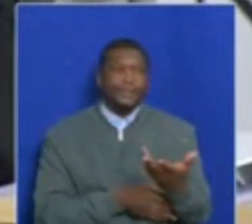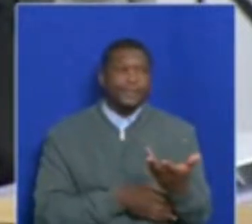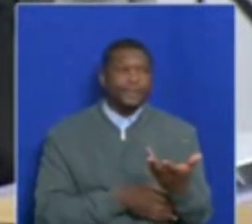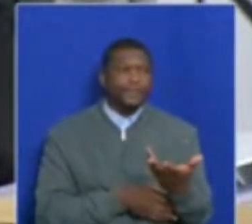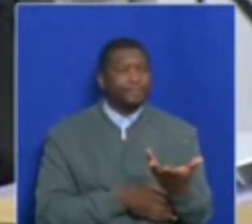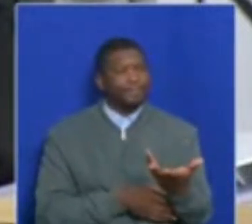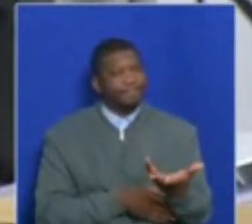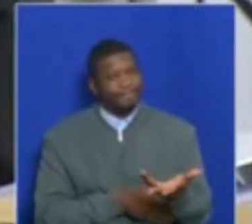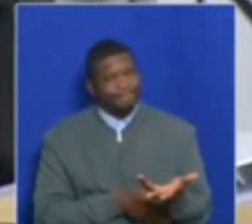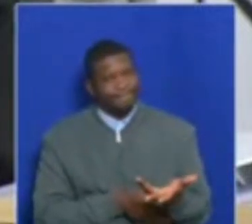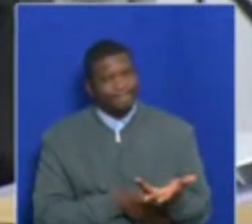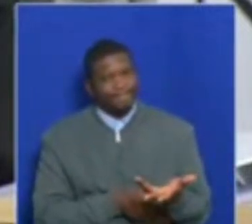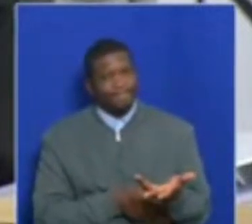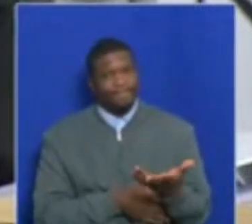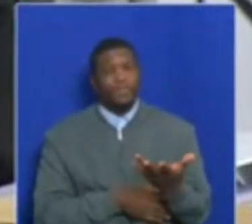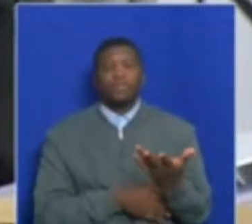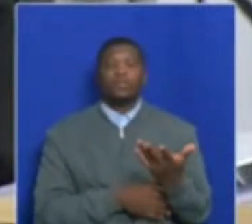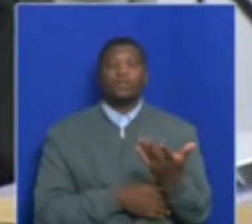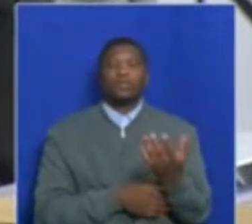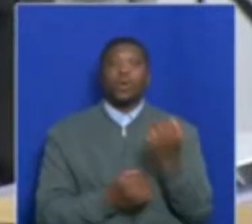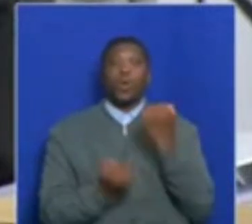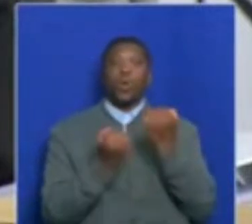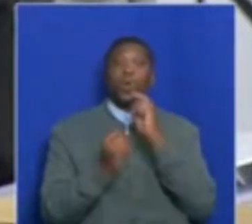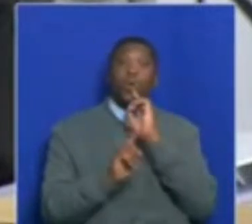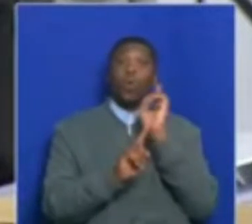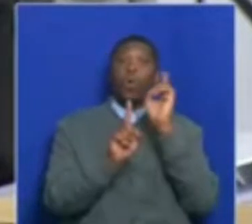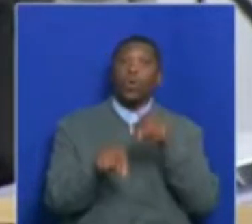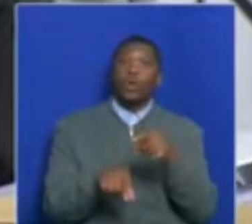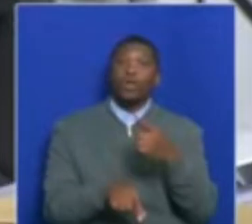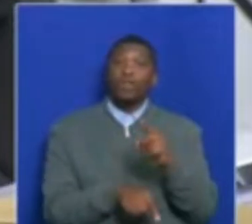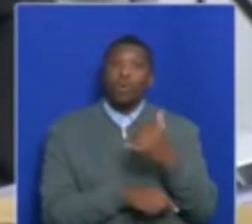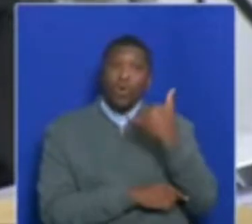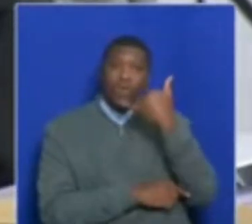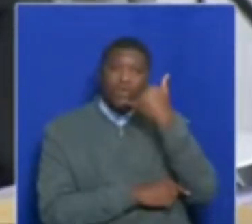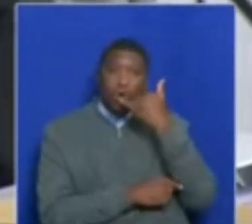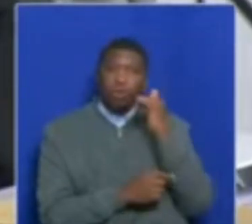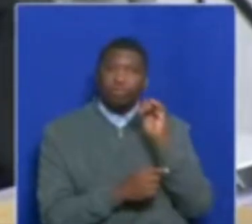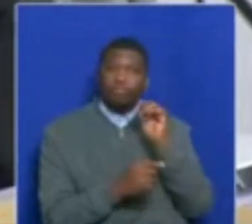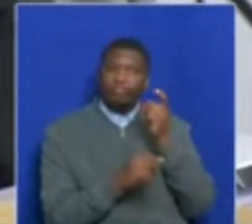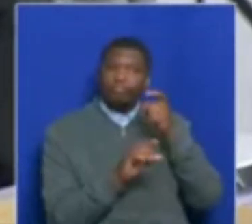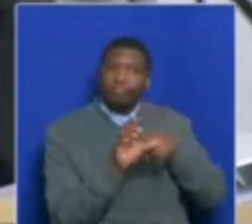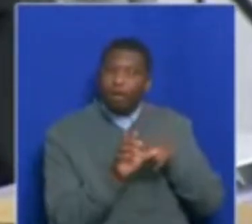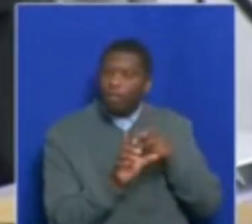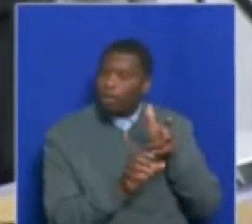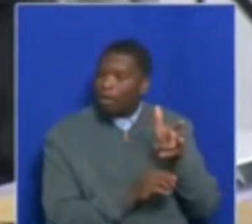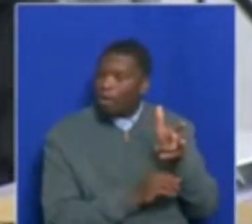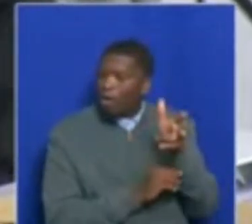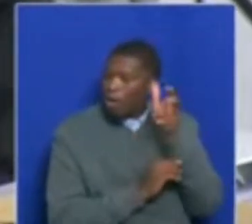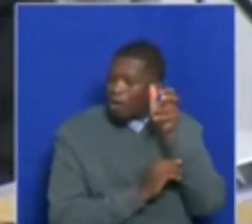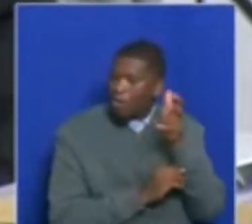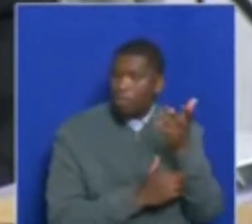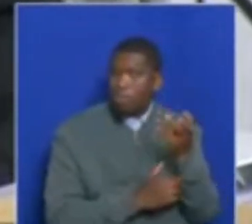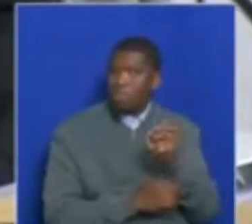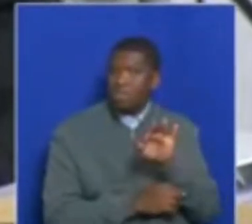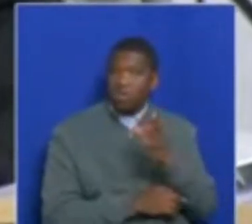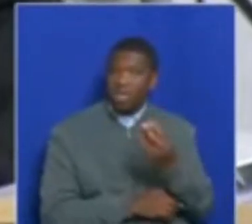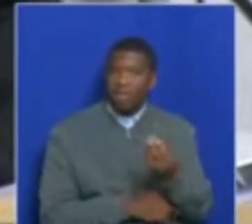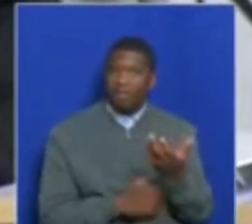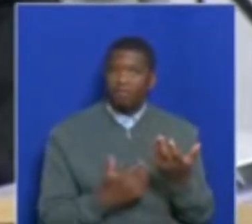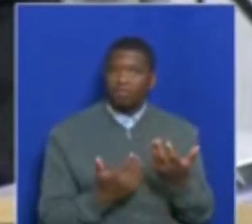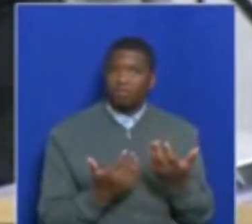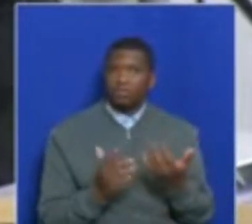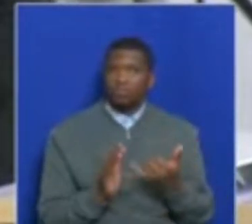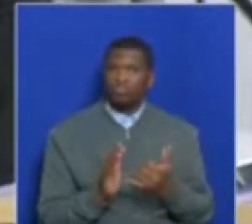court order to tap their phones, to listen into the conversations if you have that. You can't just get information